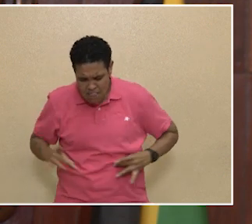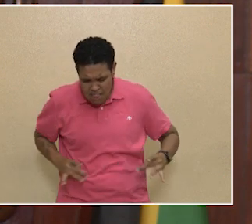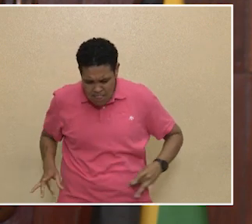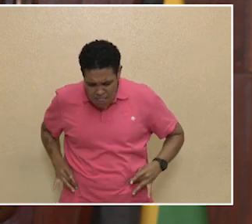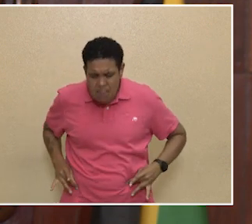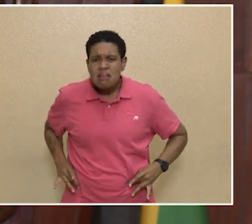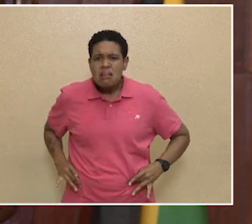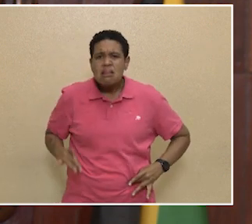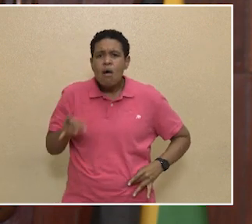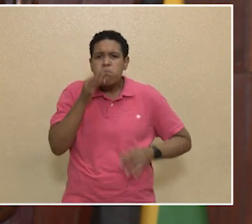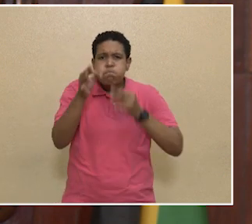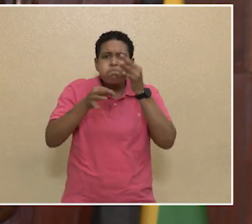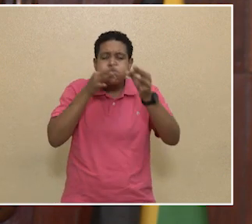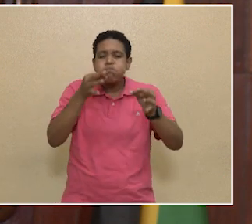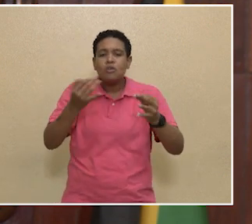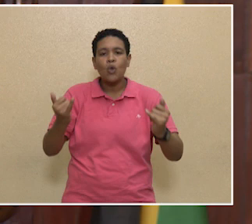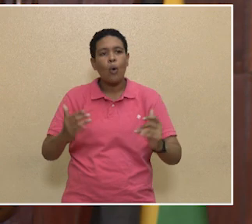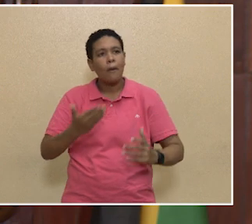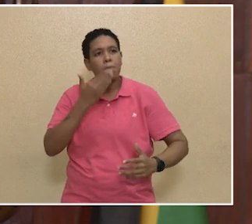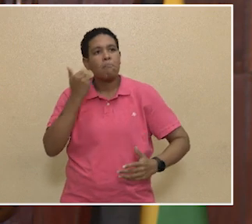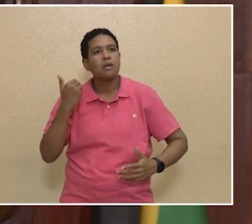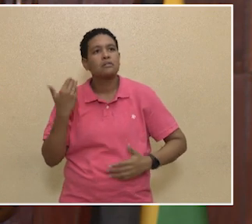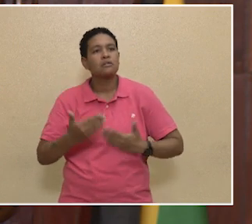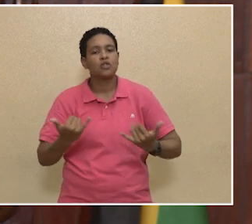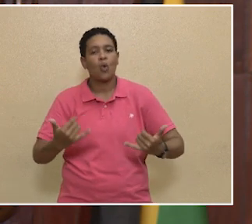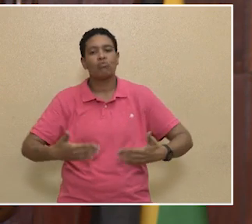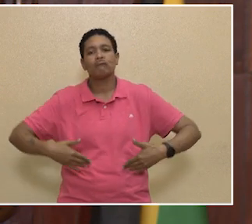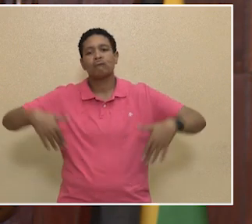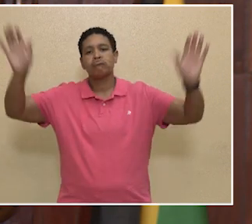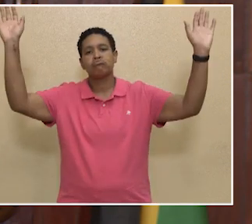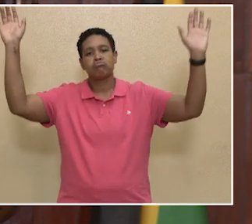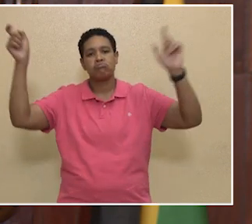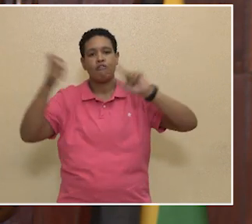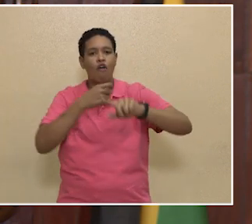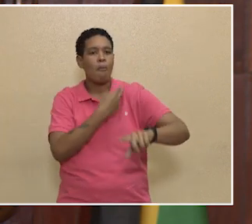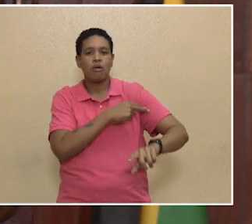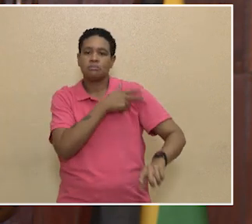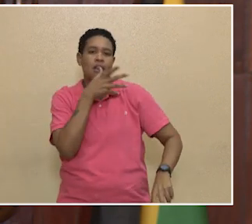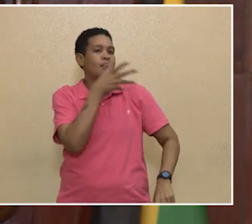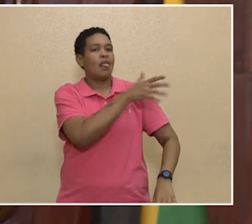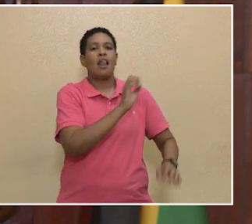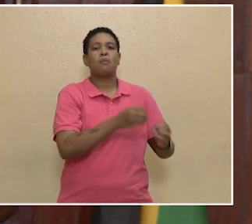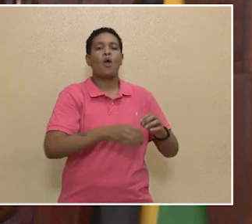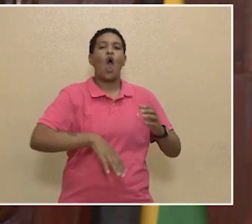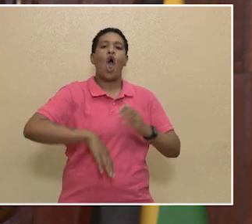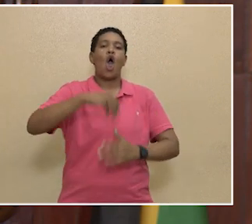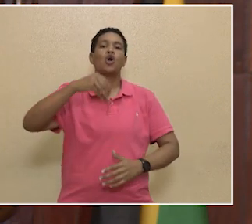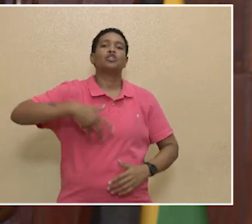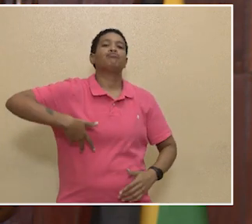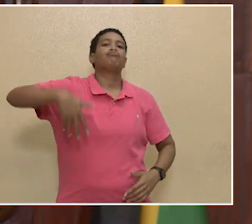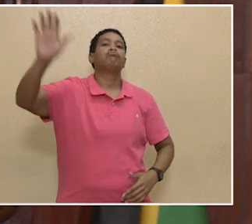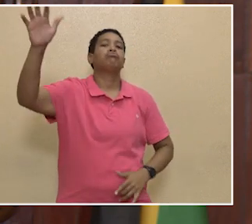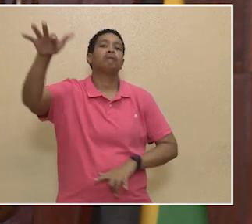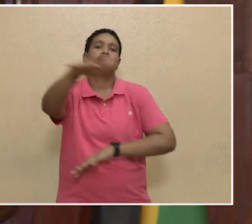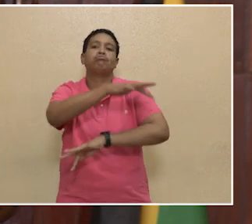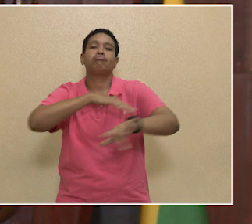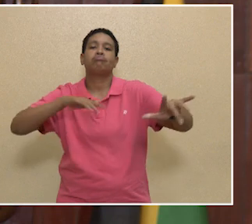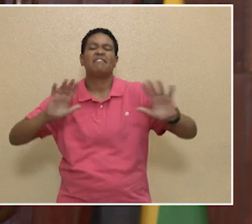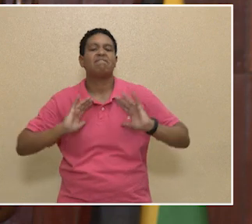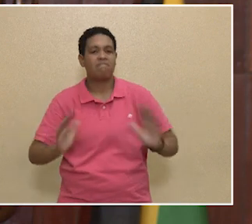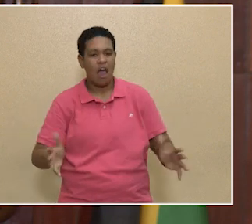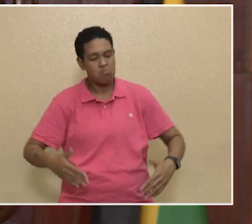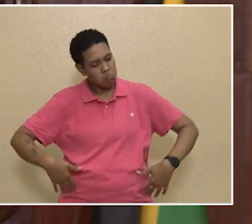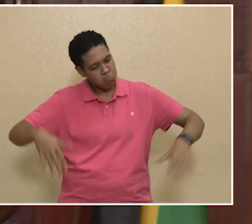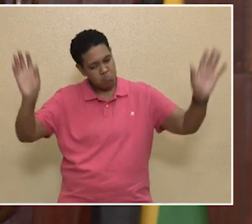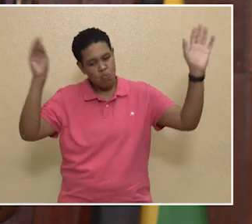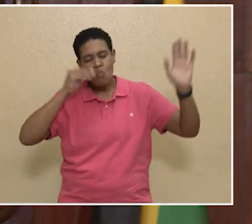recovered and has been released from hospital. So I think we can celebrate our